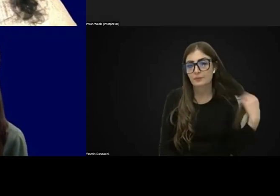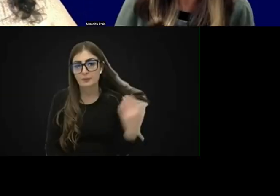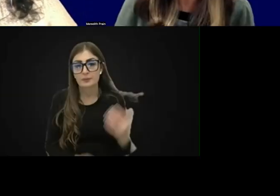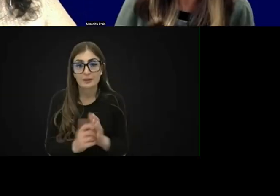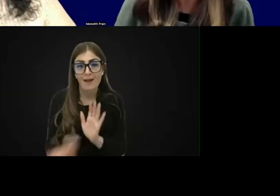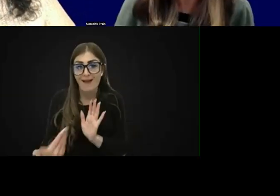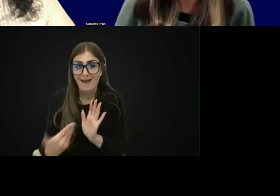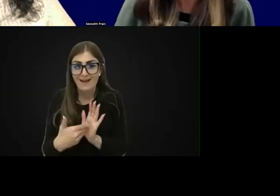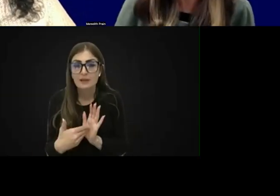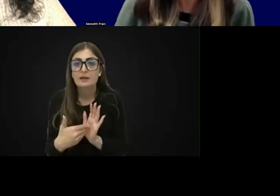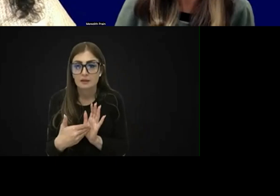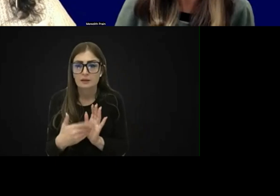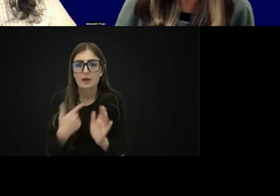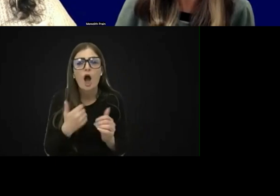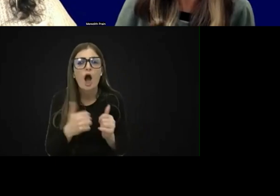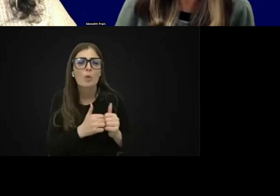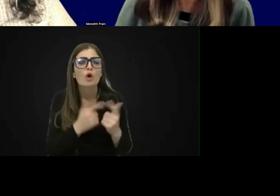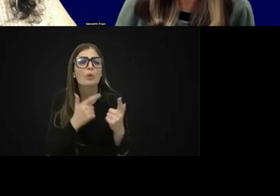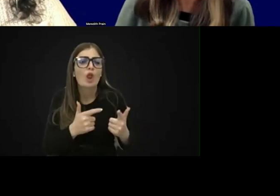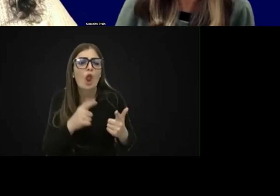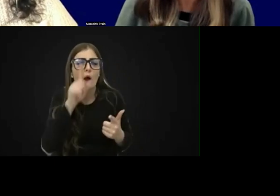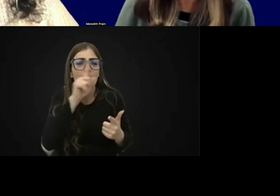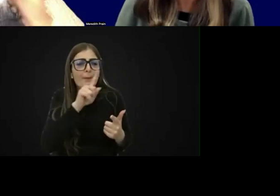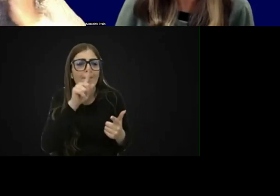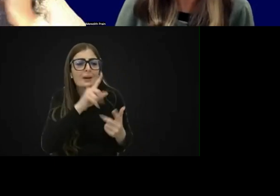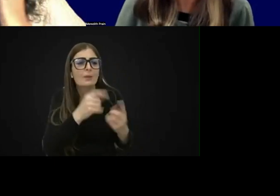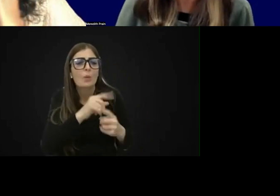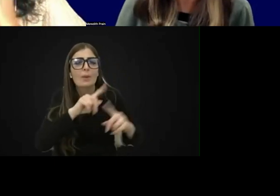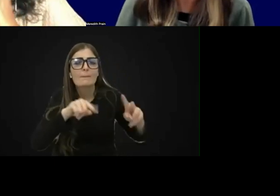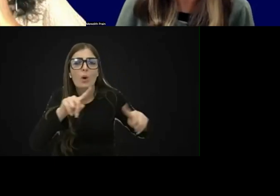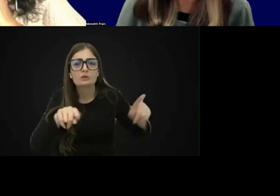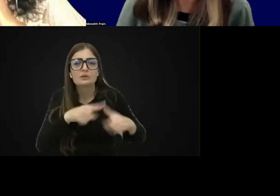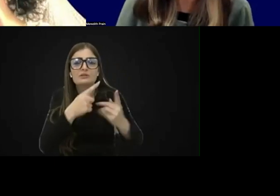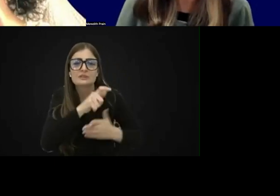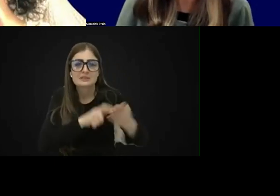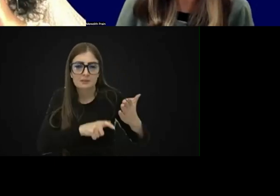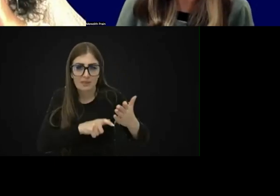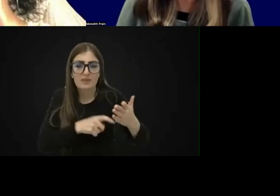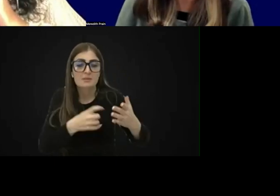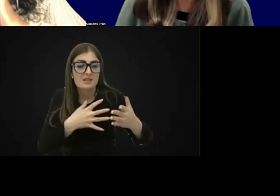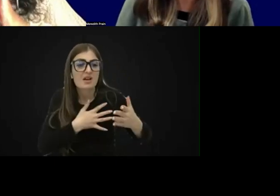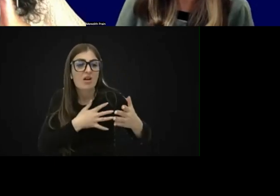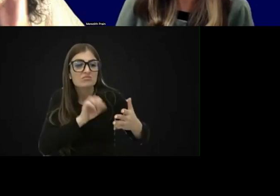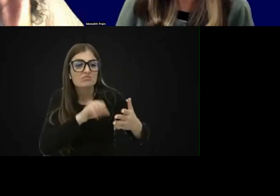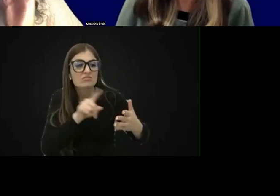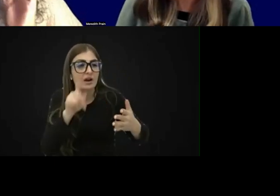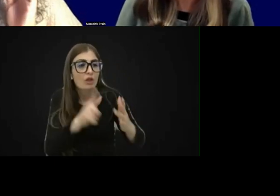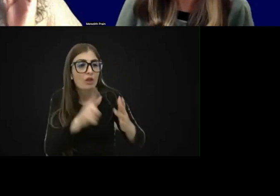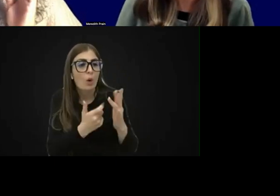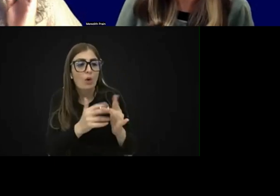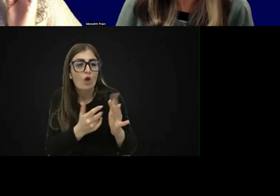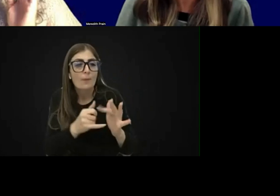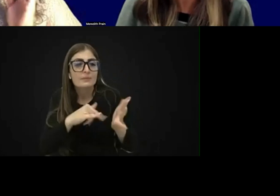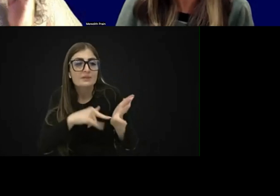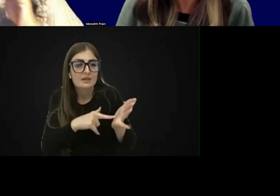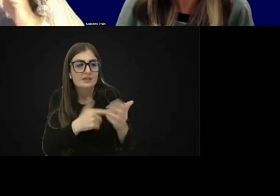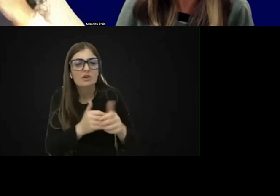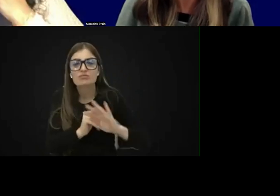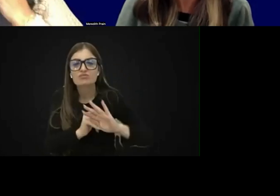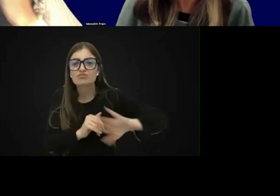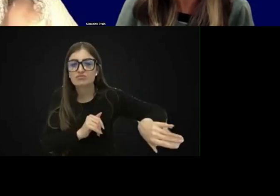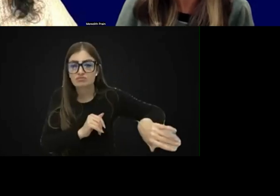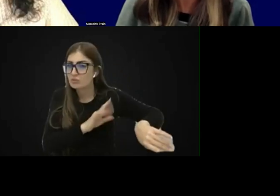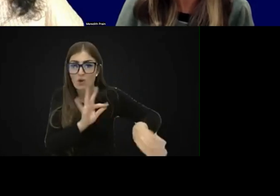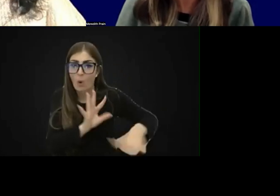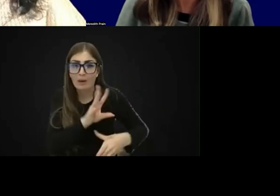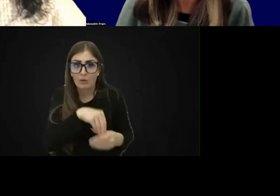I've worked with a lot of people with multiple disabilities myself, and I do think orthoptists are often left out of the picture. So